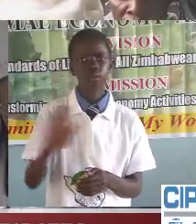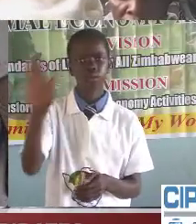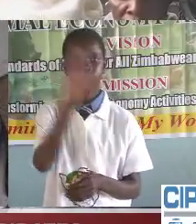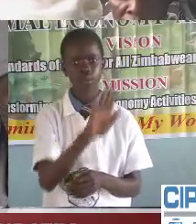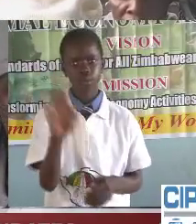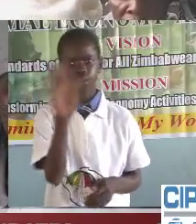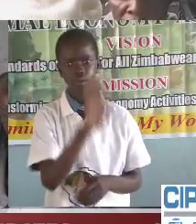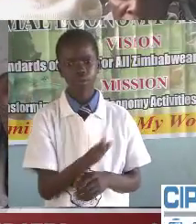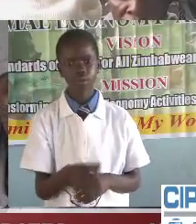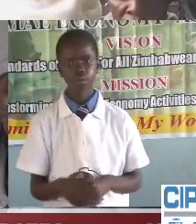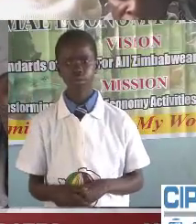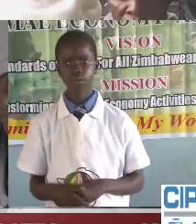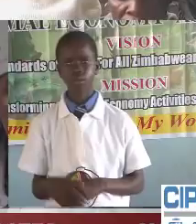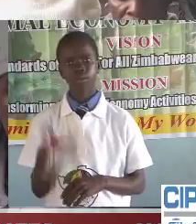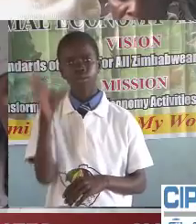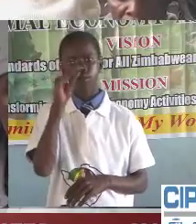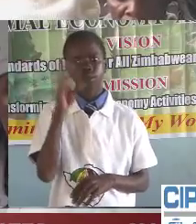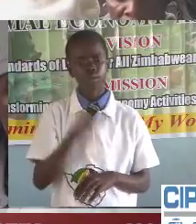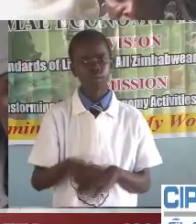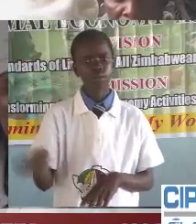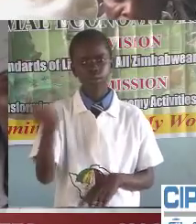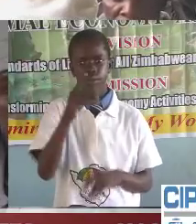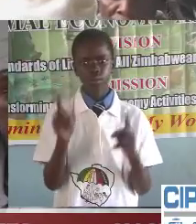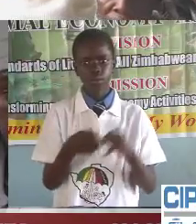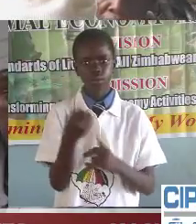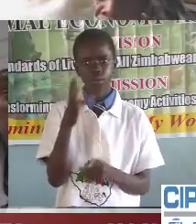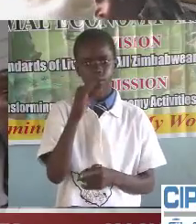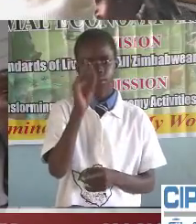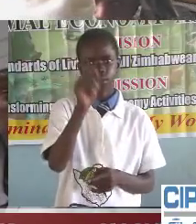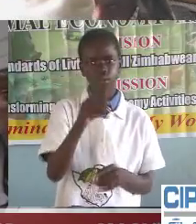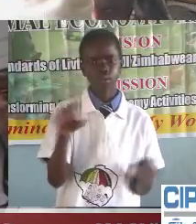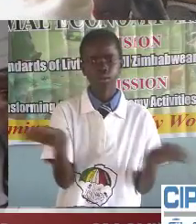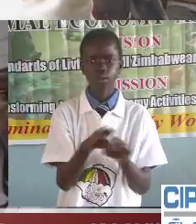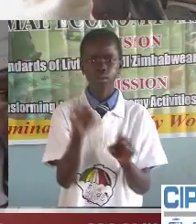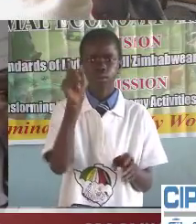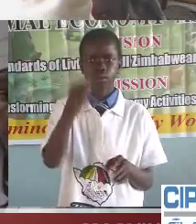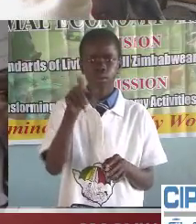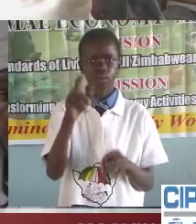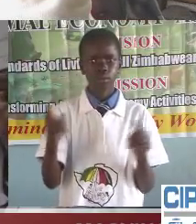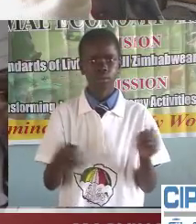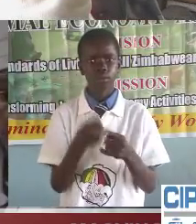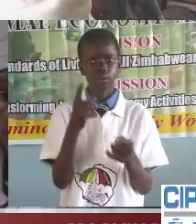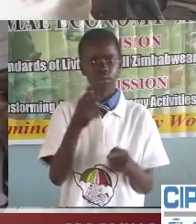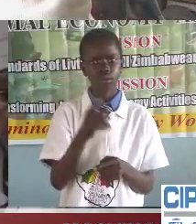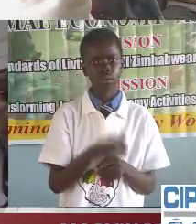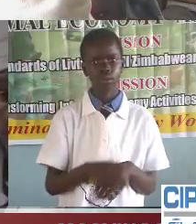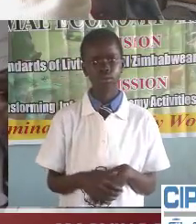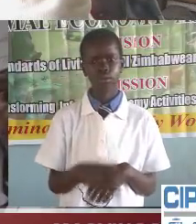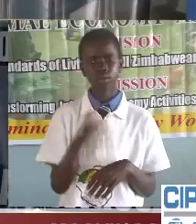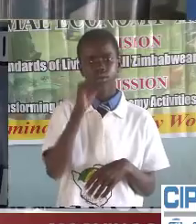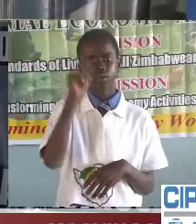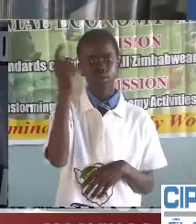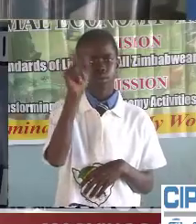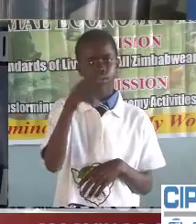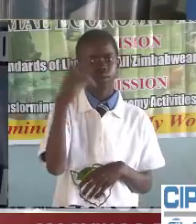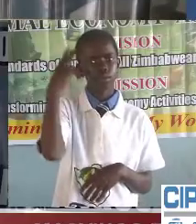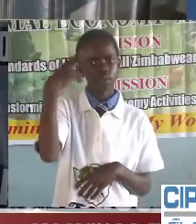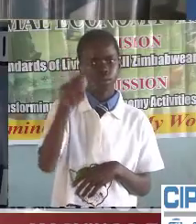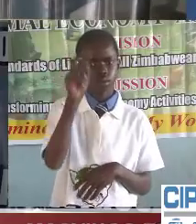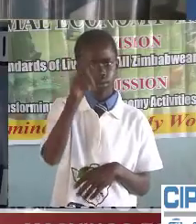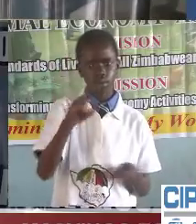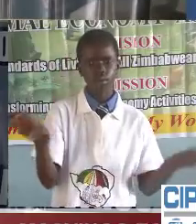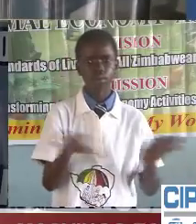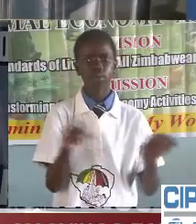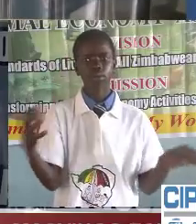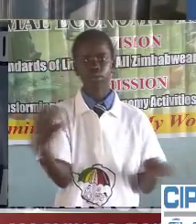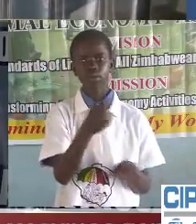edu. Iwawo ma-challenges tinosangana nokuti tine high unemployment amongst the youth and the women. Ndo